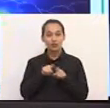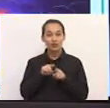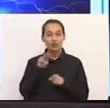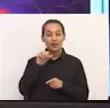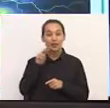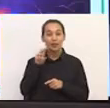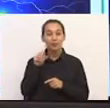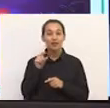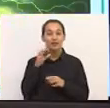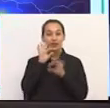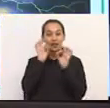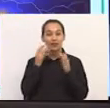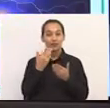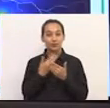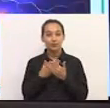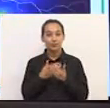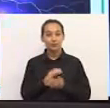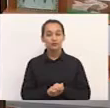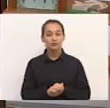misol bo'la olar ekan.